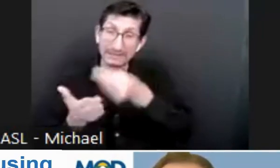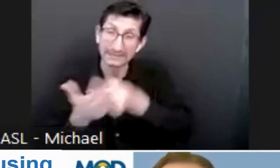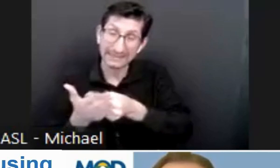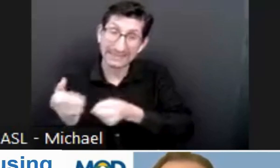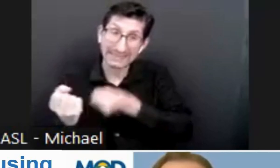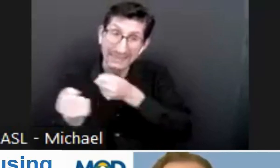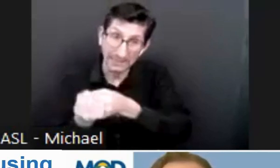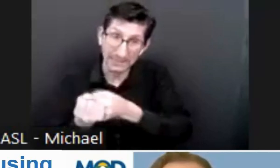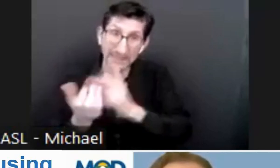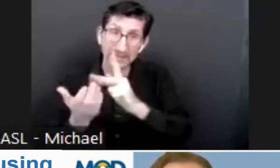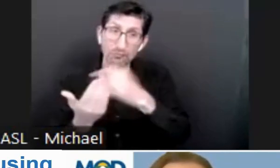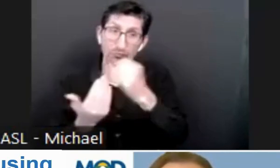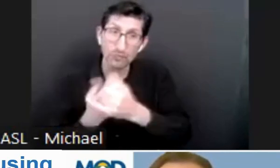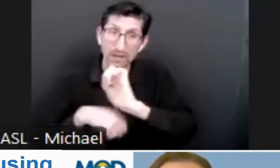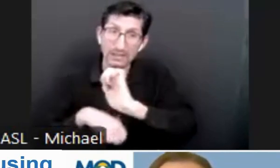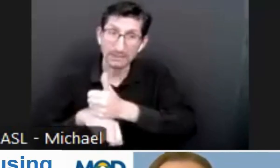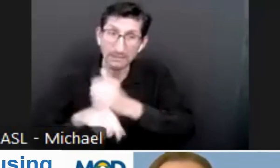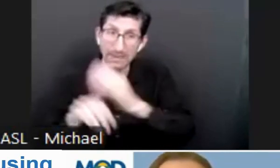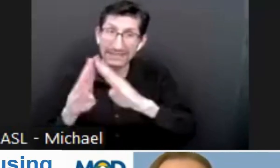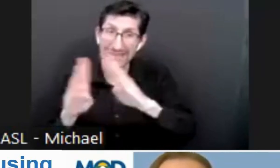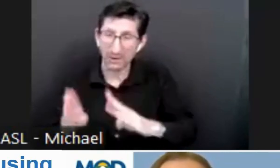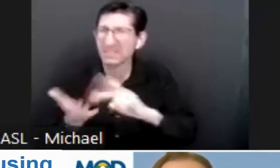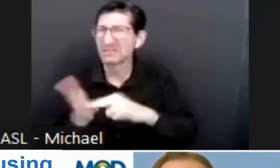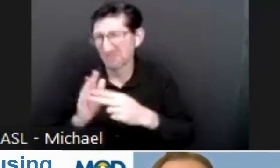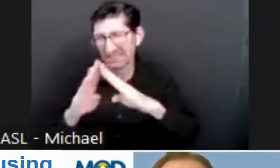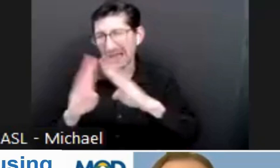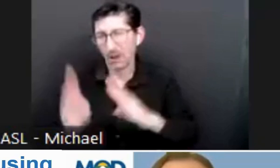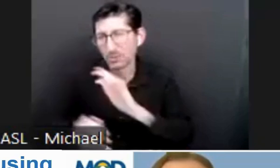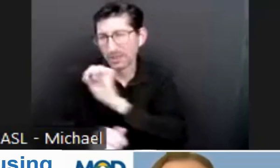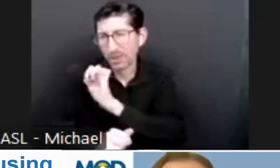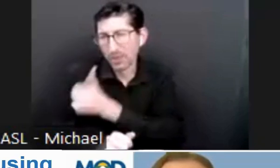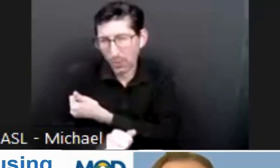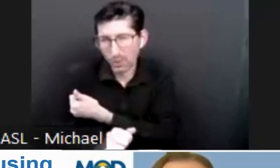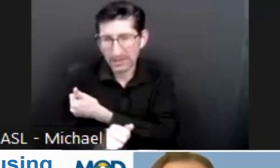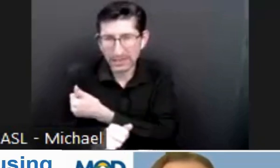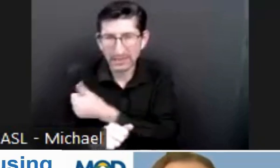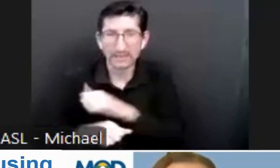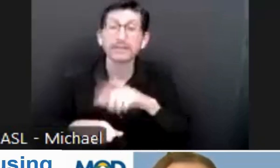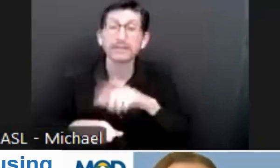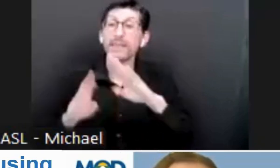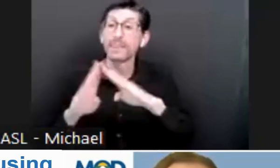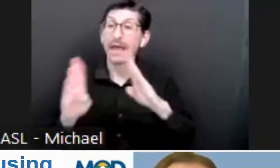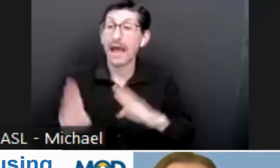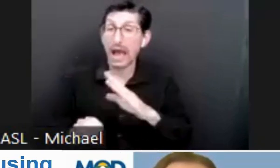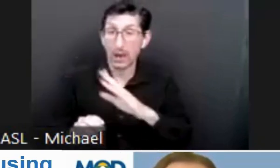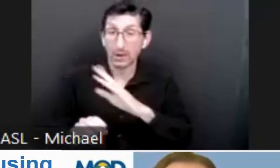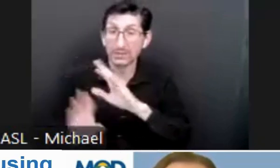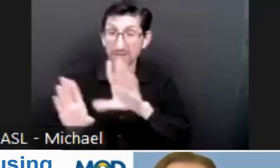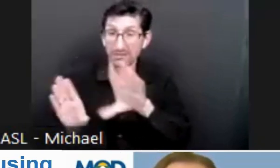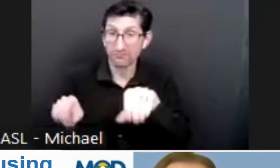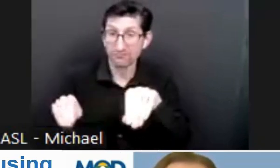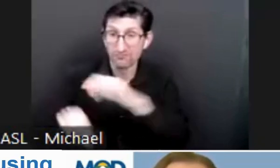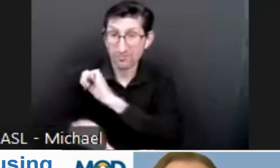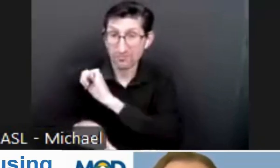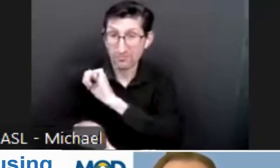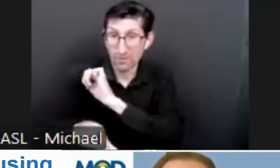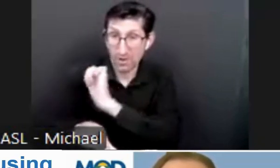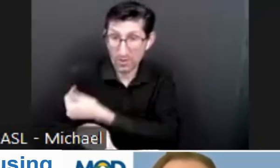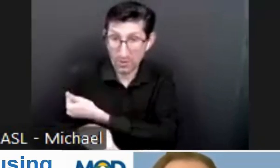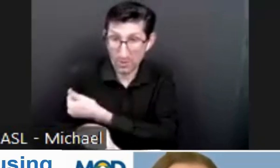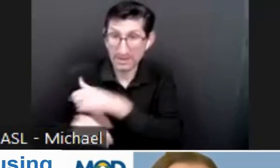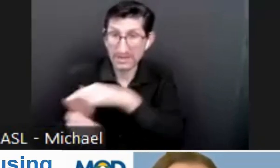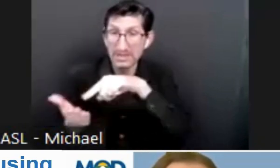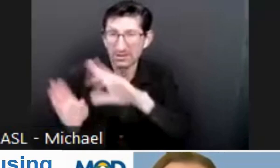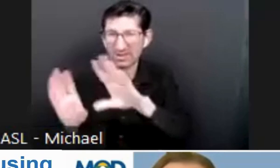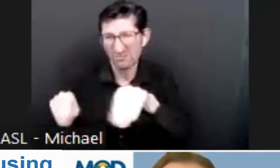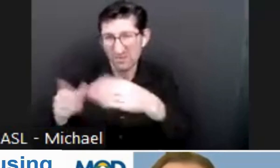project-based housing, so housing authority housing, the housing provider will pay as long as the request is otherwise reasonable.